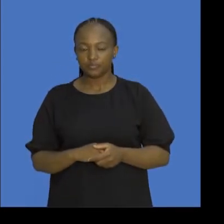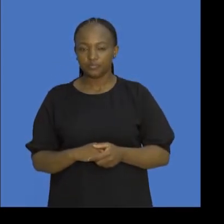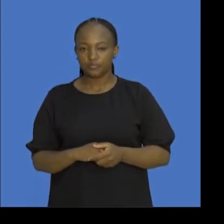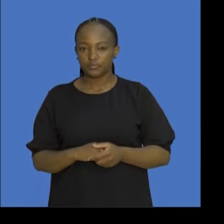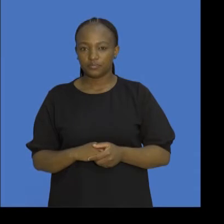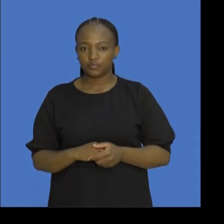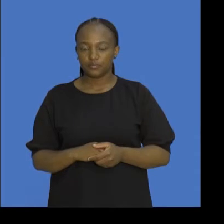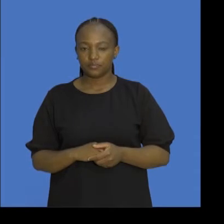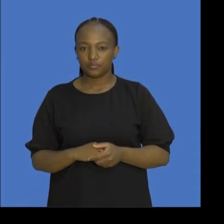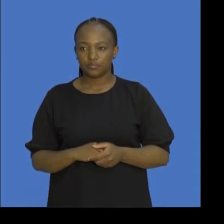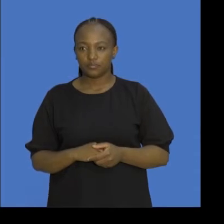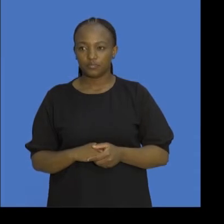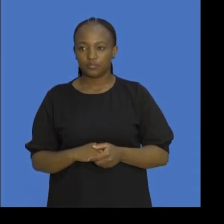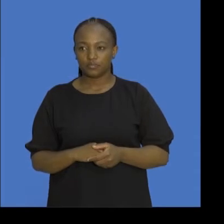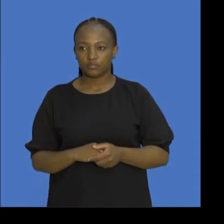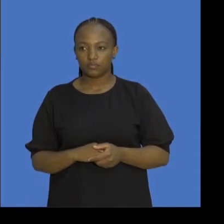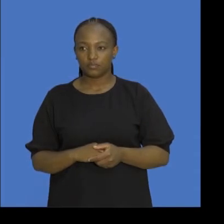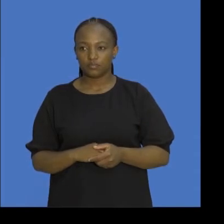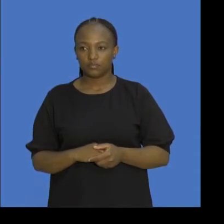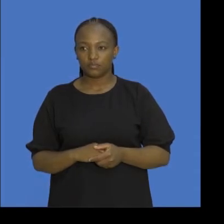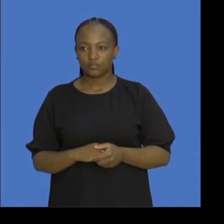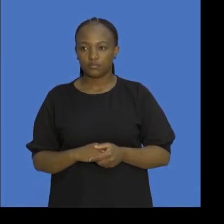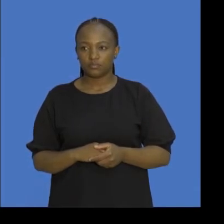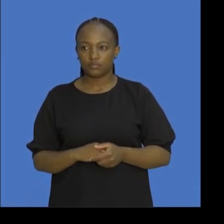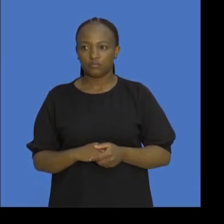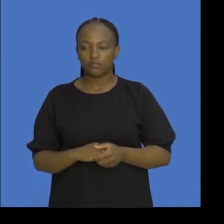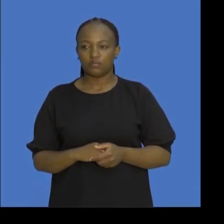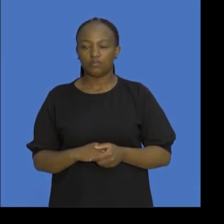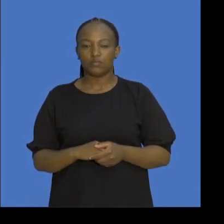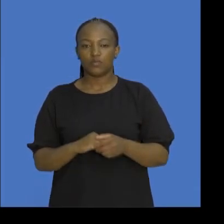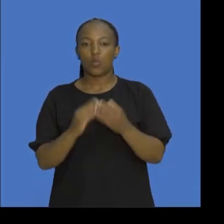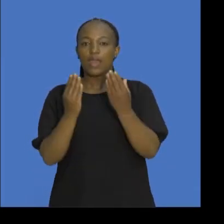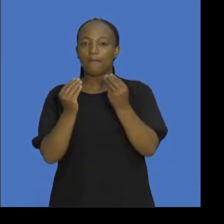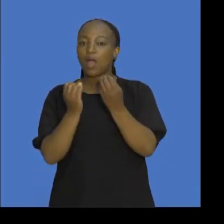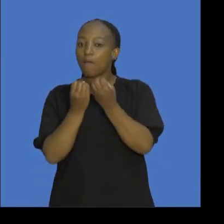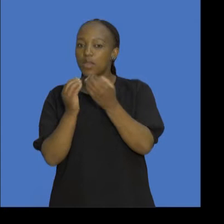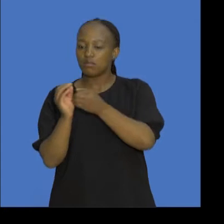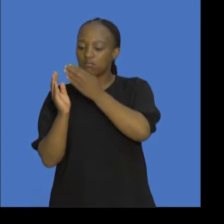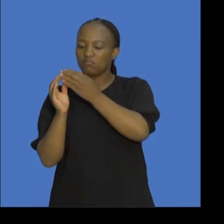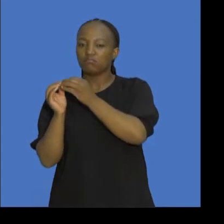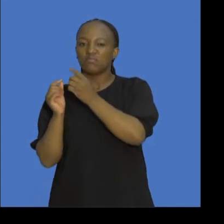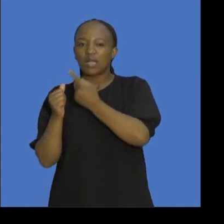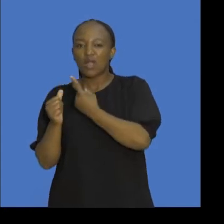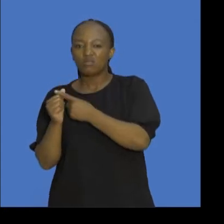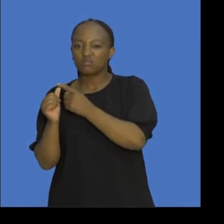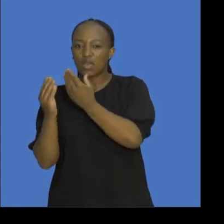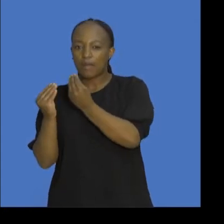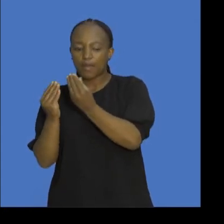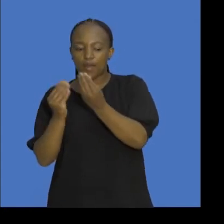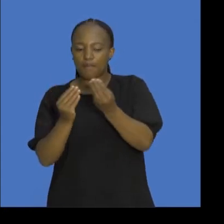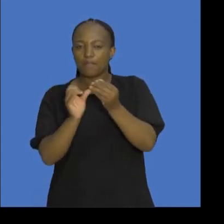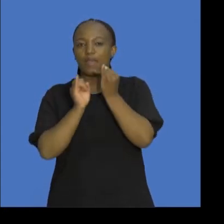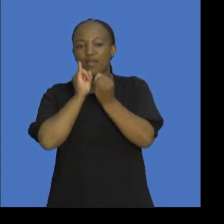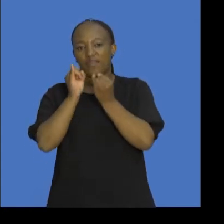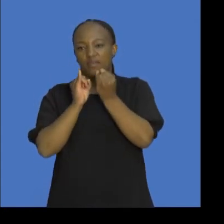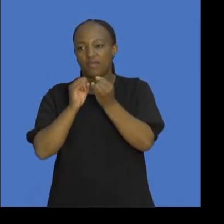Okay? So then the middle from we have 12, 11 data sets. So it implies I need 5